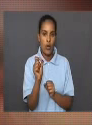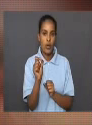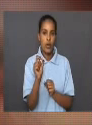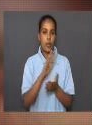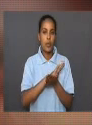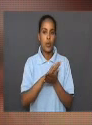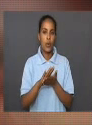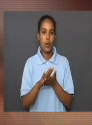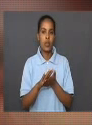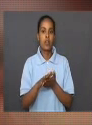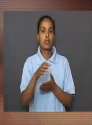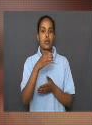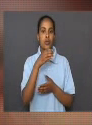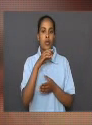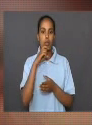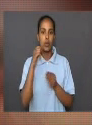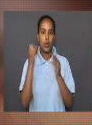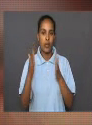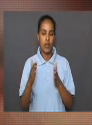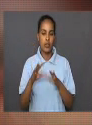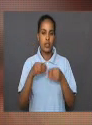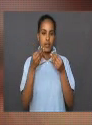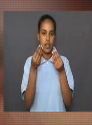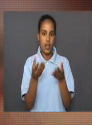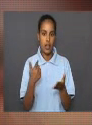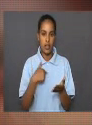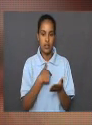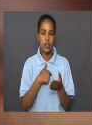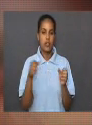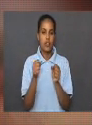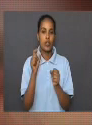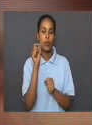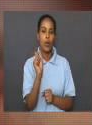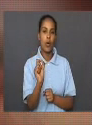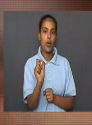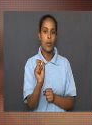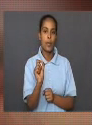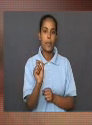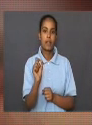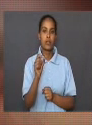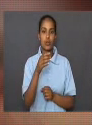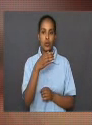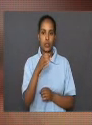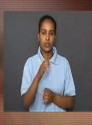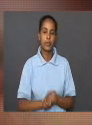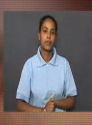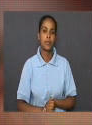the pure solvent, which gives us the freezing point of the solution.